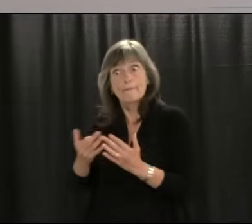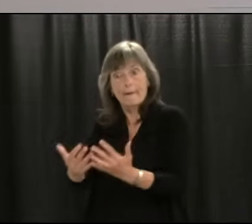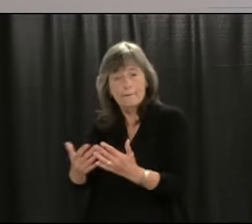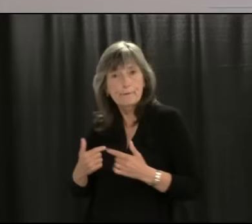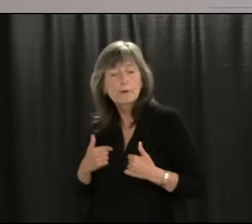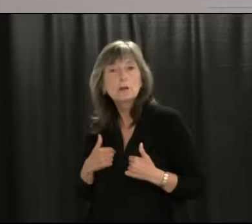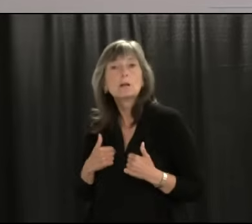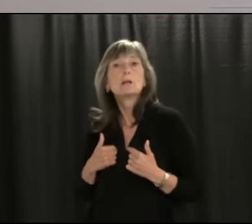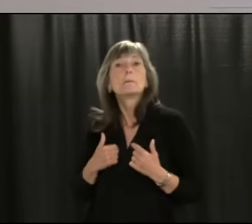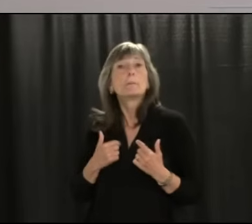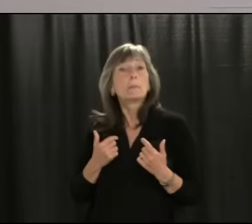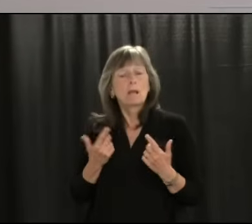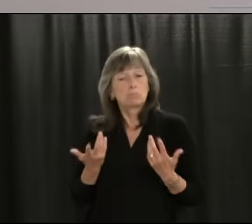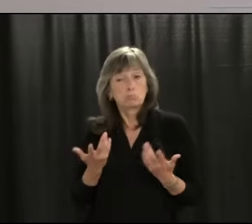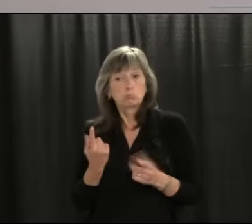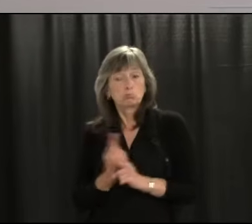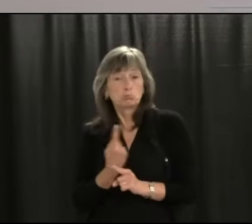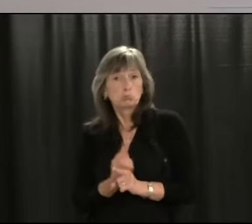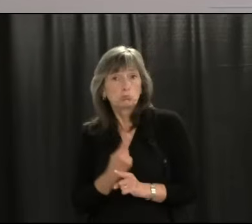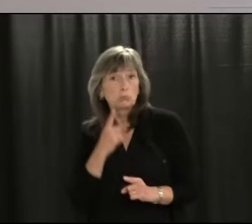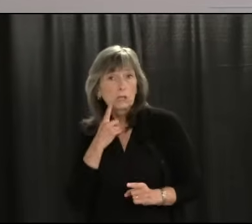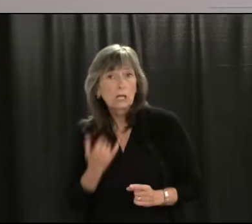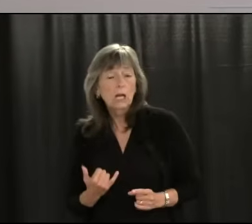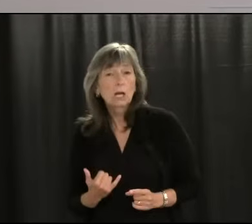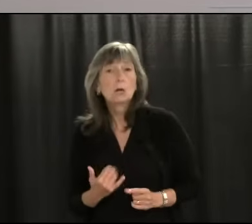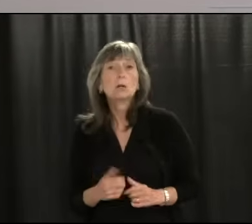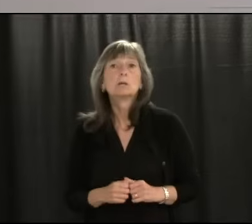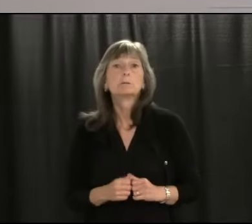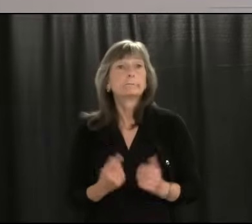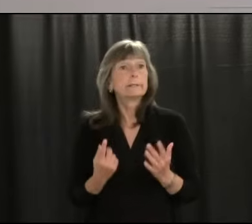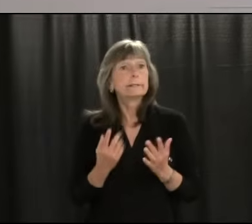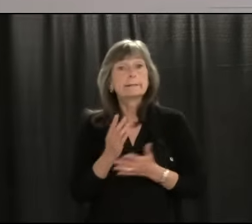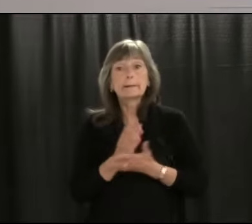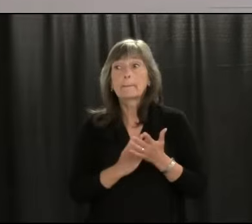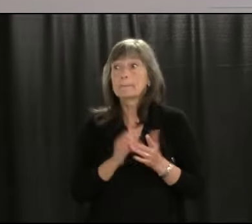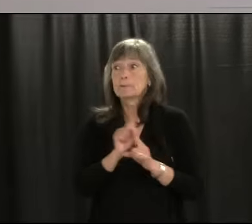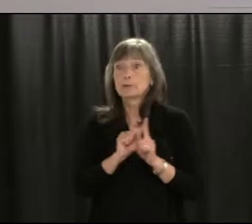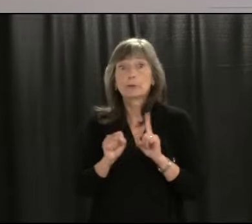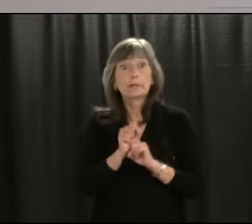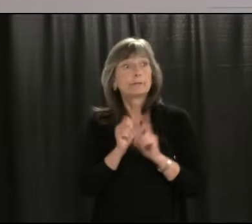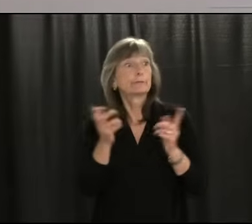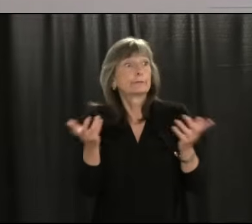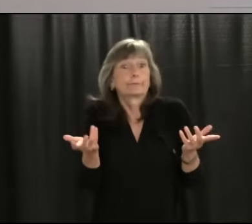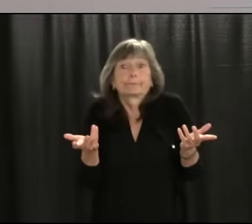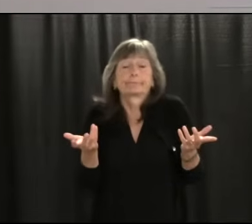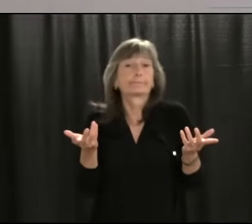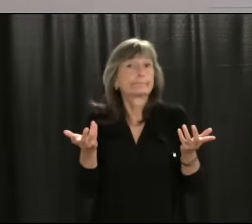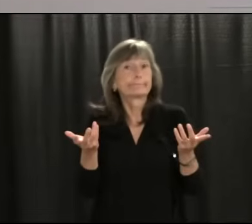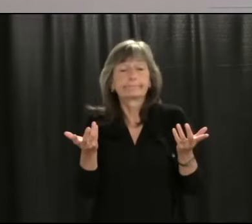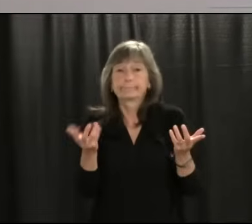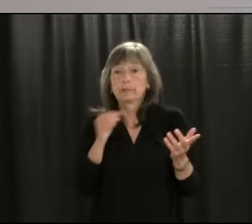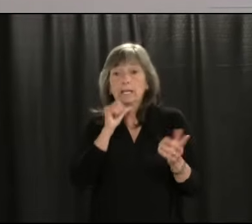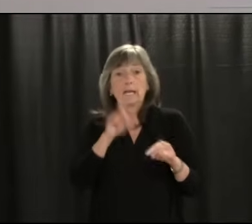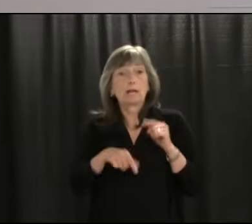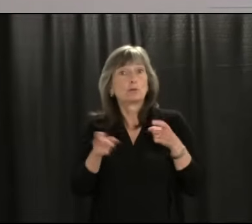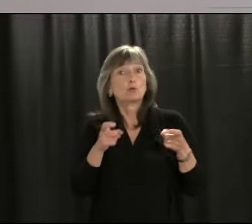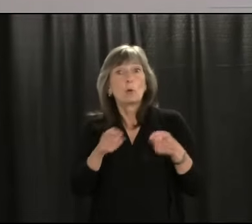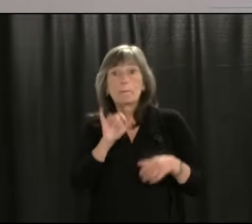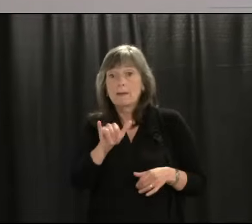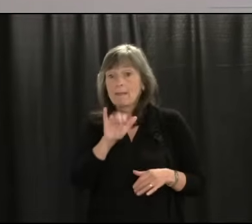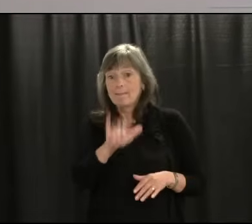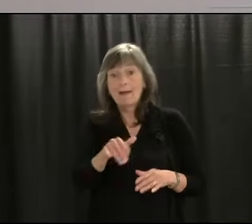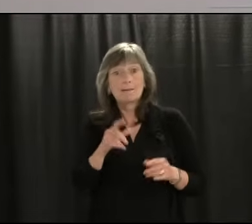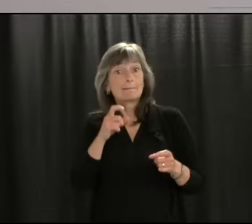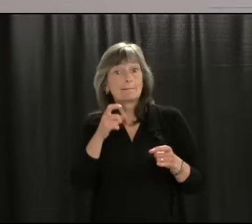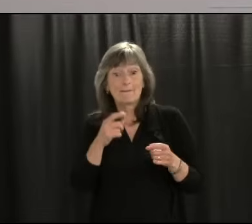think it's the right thing to do. And sometimes these things are out of our control. There might very well have been nobody near this transmission line this afternoon and the fire started